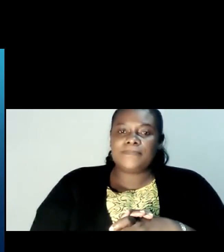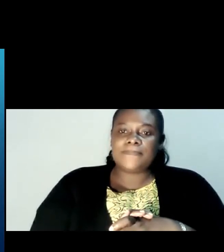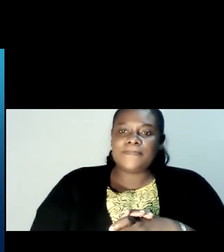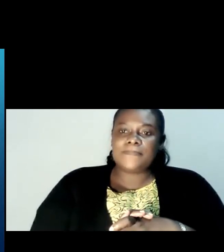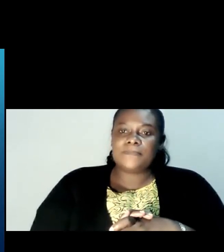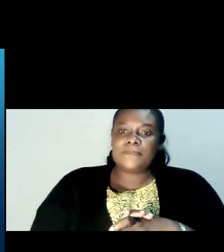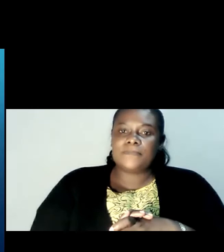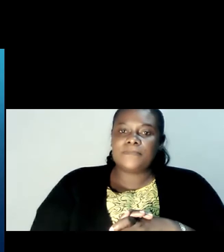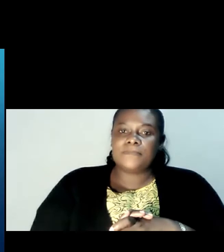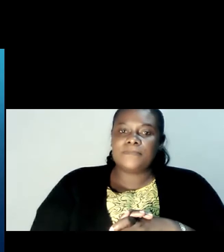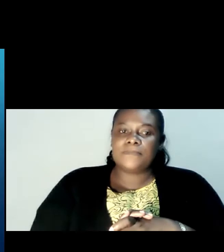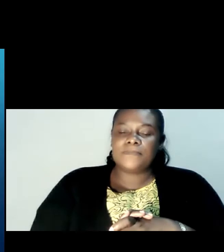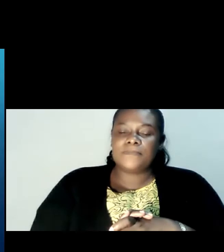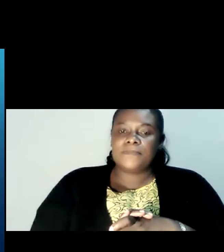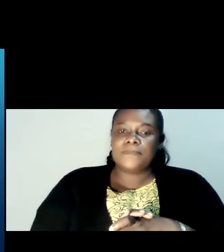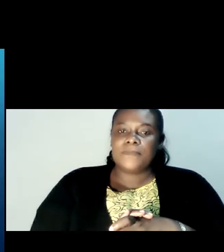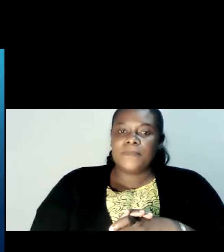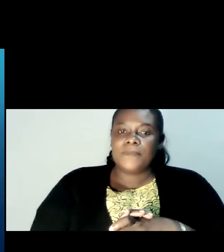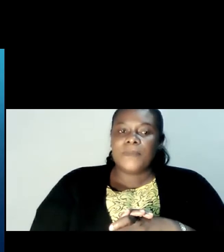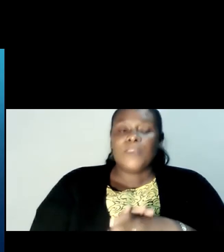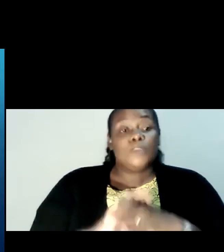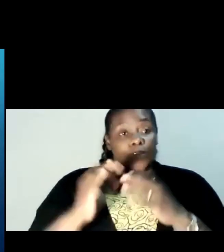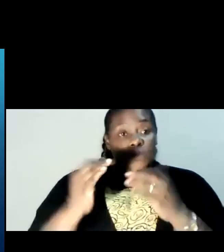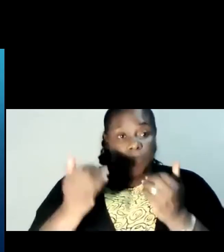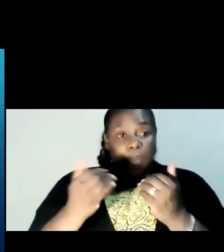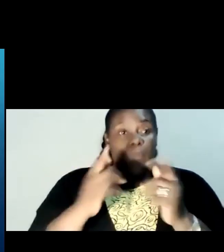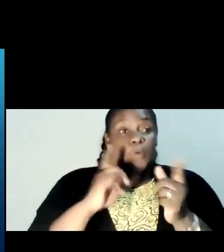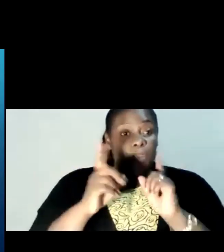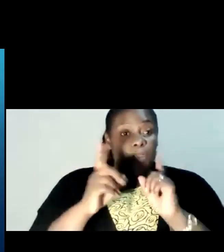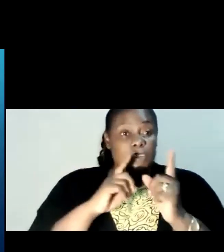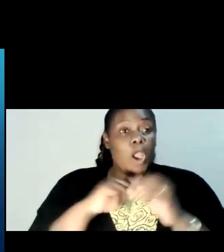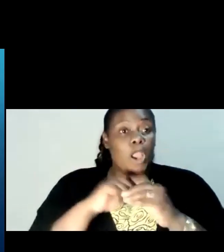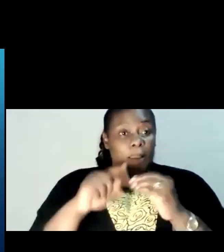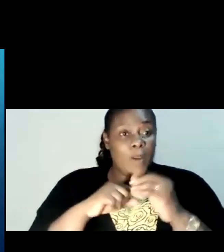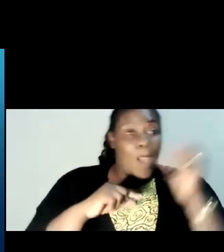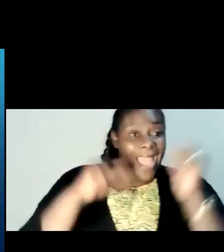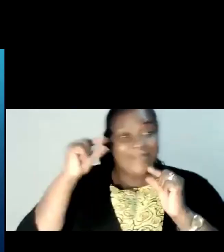okay, so the next topic I'm going to move on to is exercise.